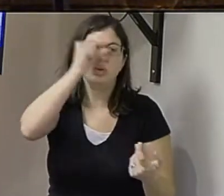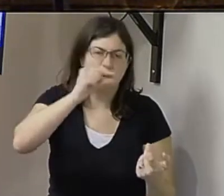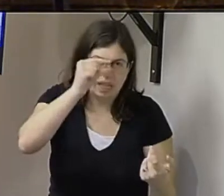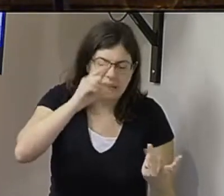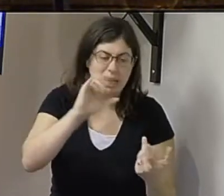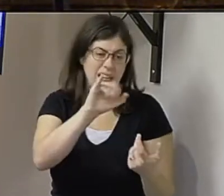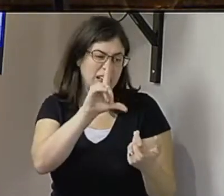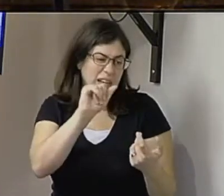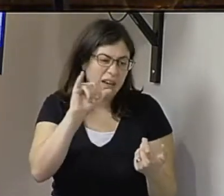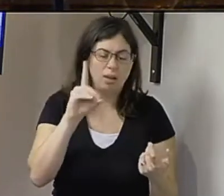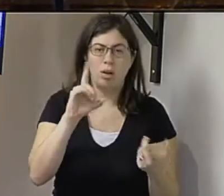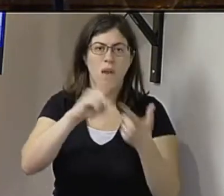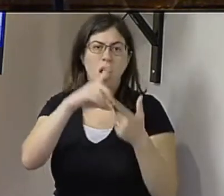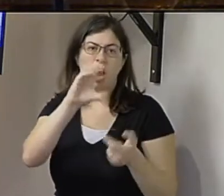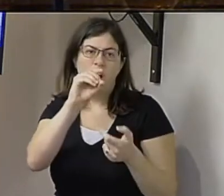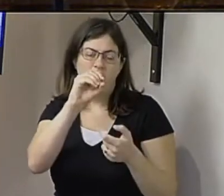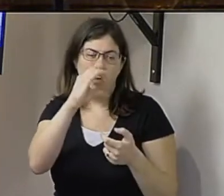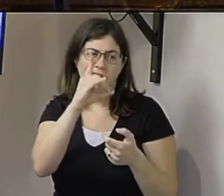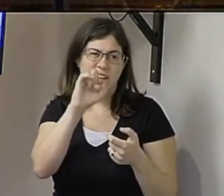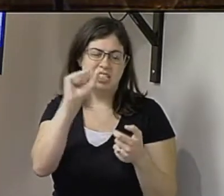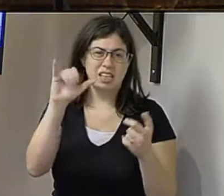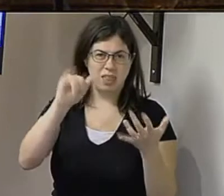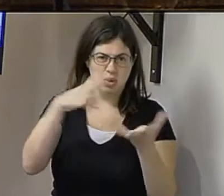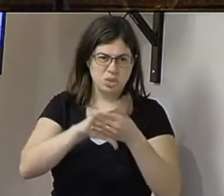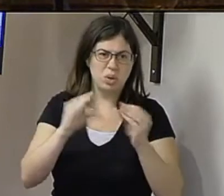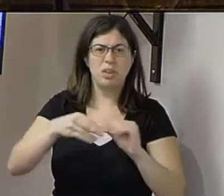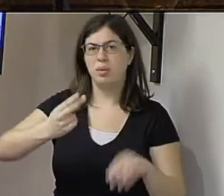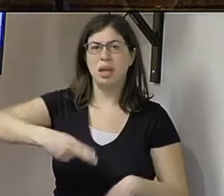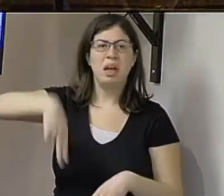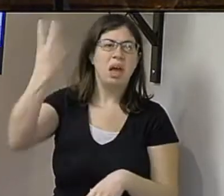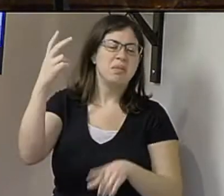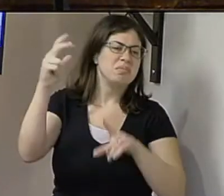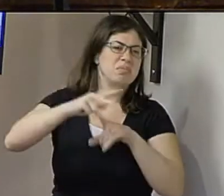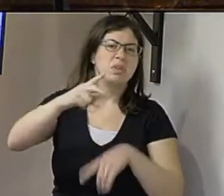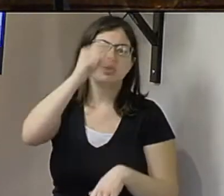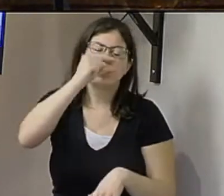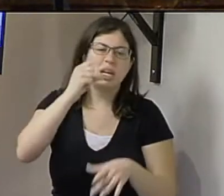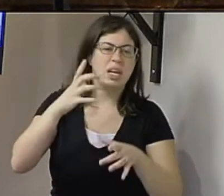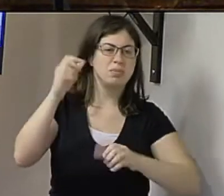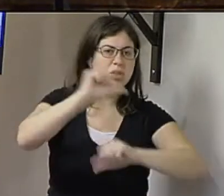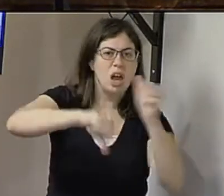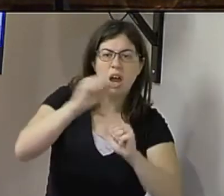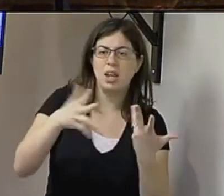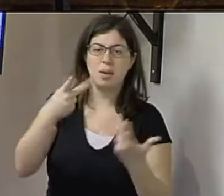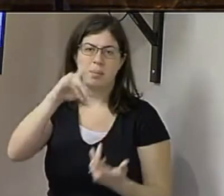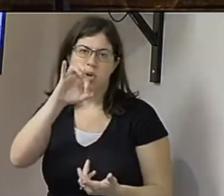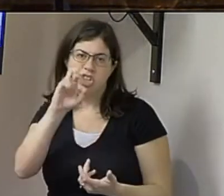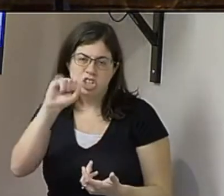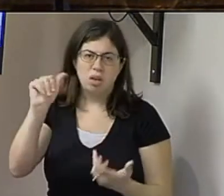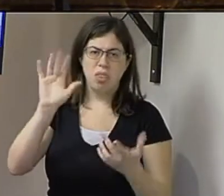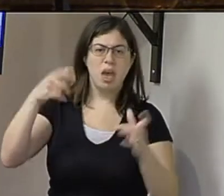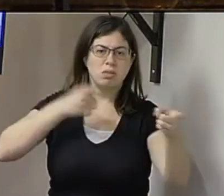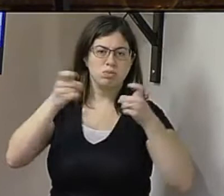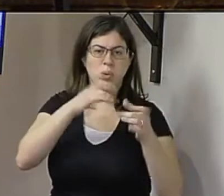read the Iliad or the Odyssey. That's the time period that we're in right now, the height of Greek society and the furthest extent of Persian rule. At this